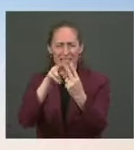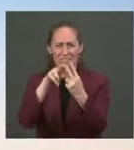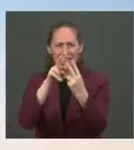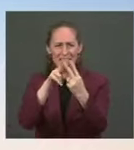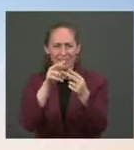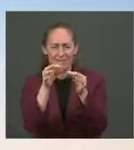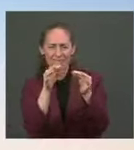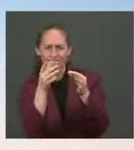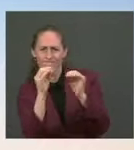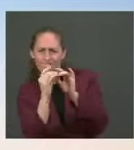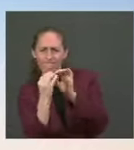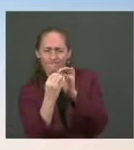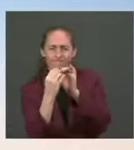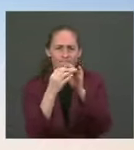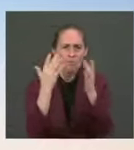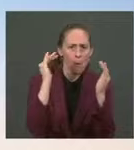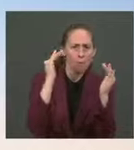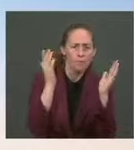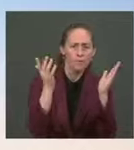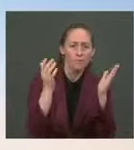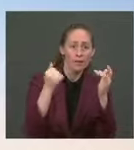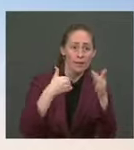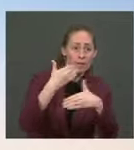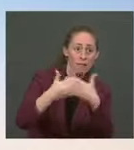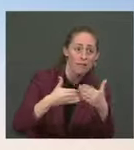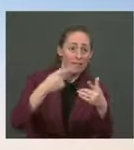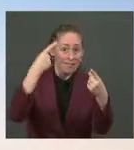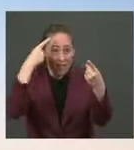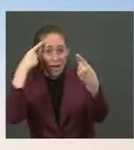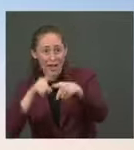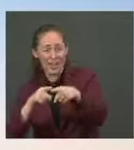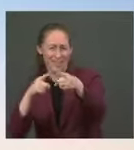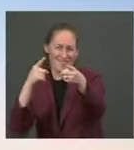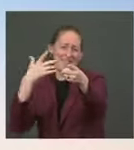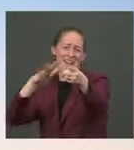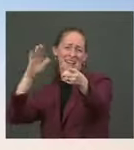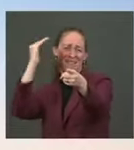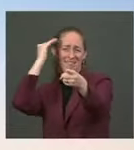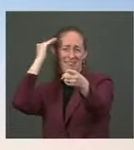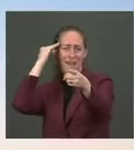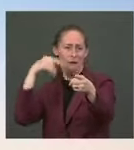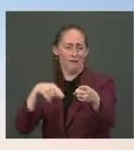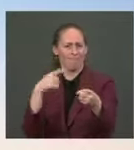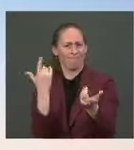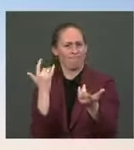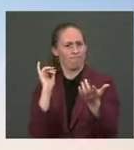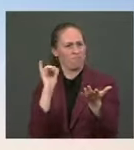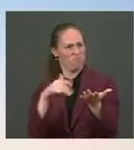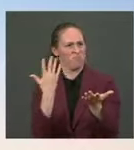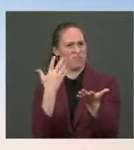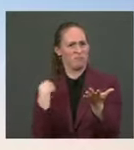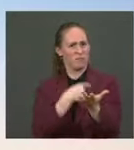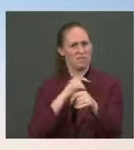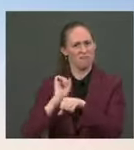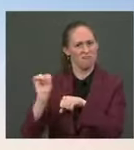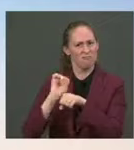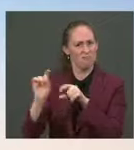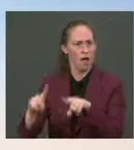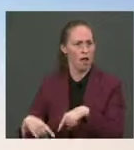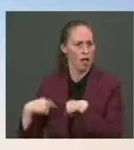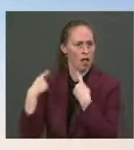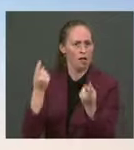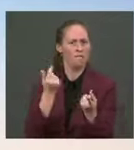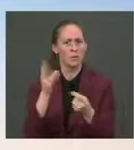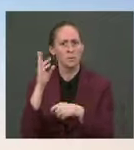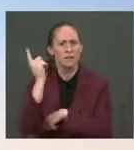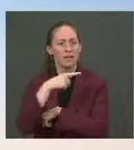forward. If there was a deal, you all would know there was a deal. But that's exactly what we've been working toward and working through over the past several days. Go ahead, Kelly.